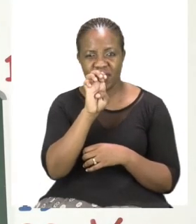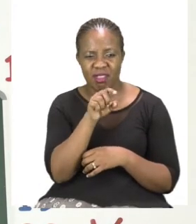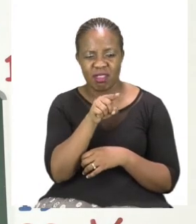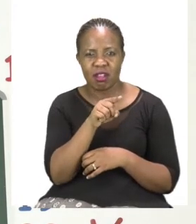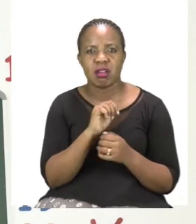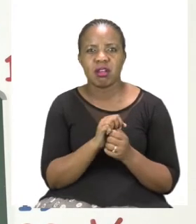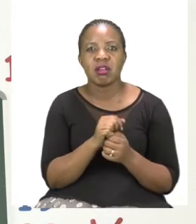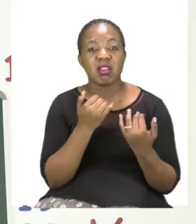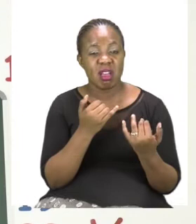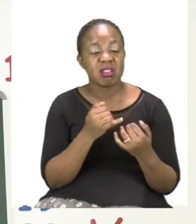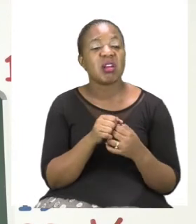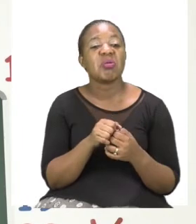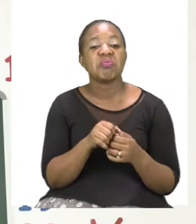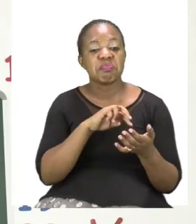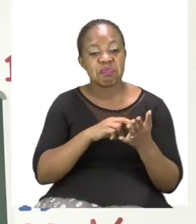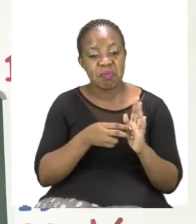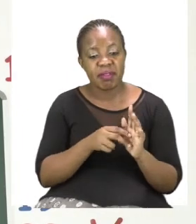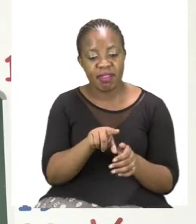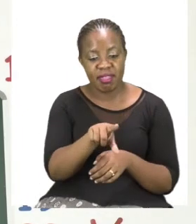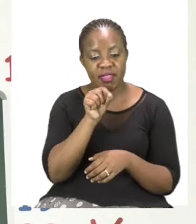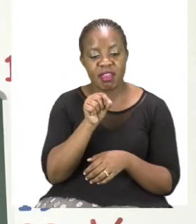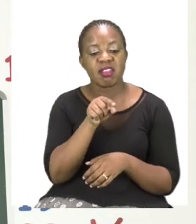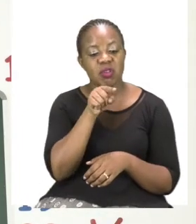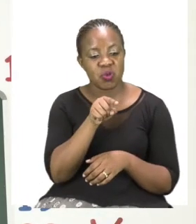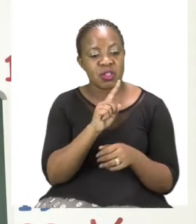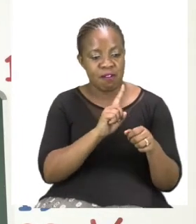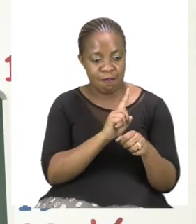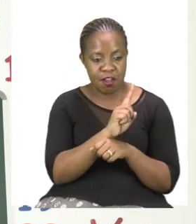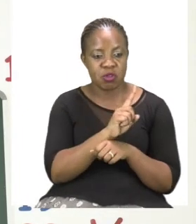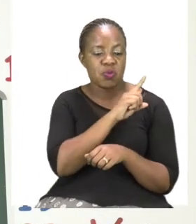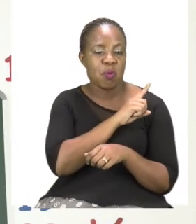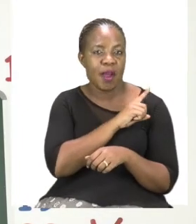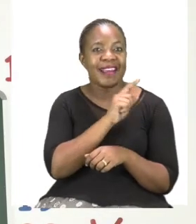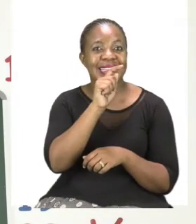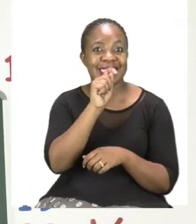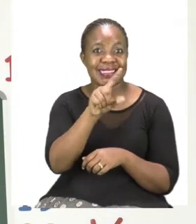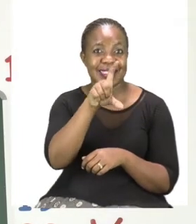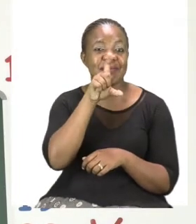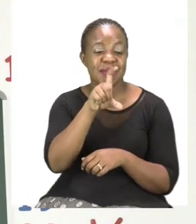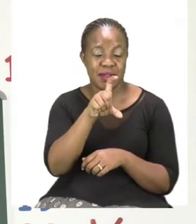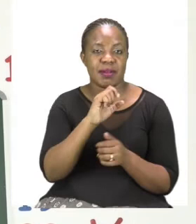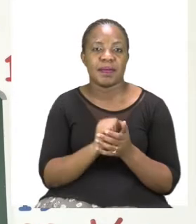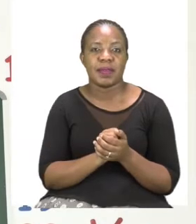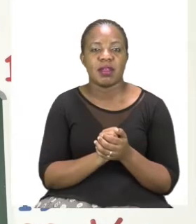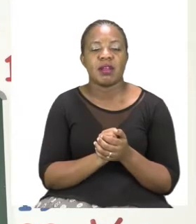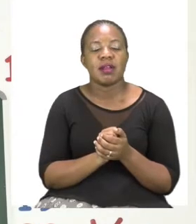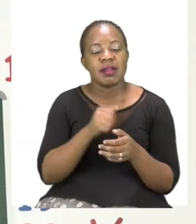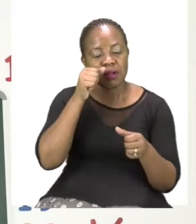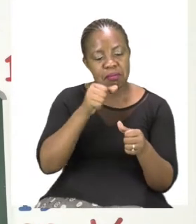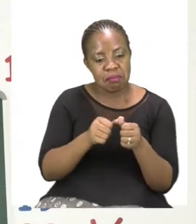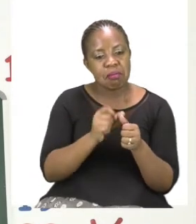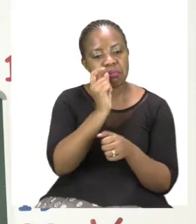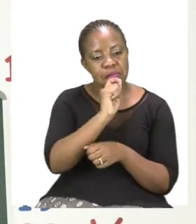the beginning of a sentence, because when we're making sentences, we start with capital